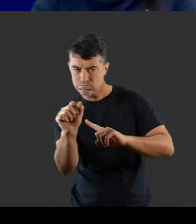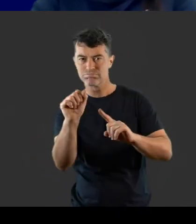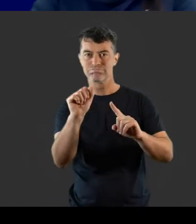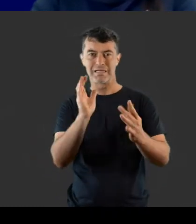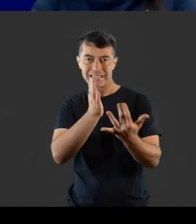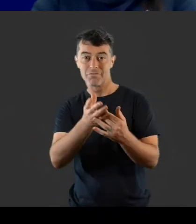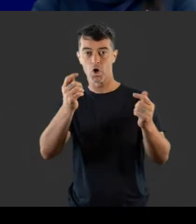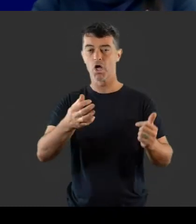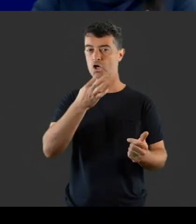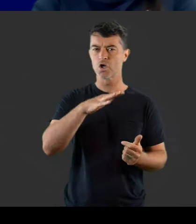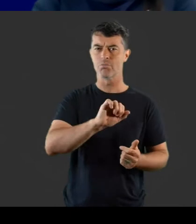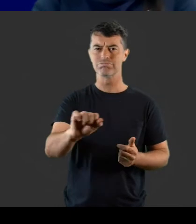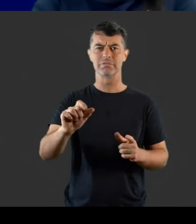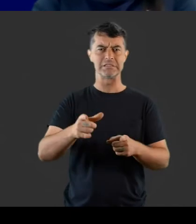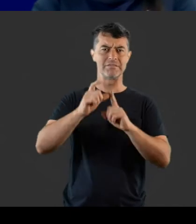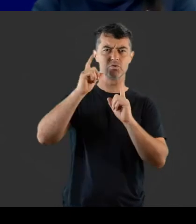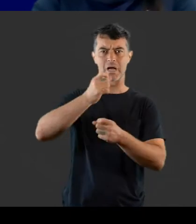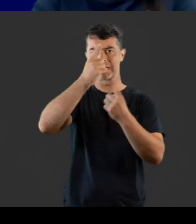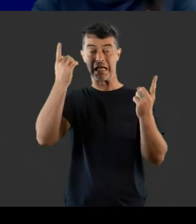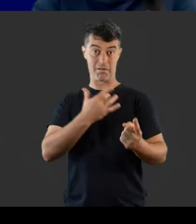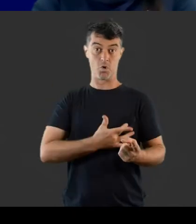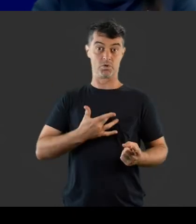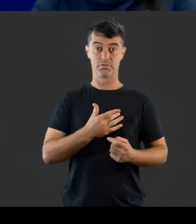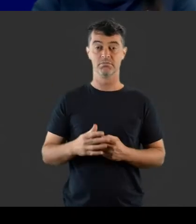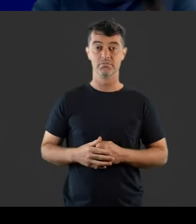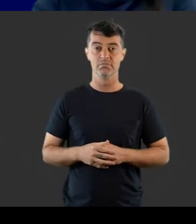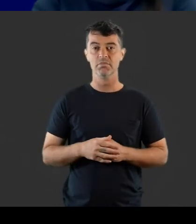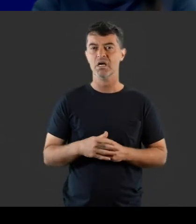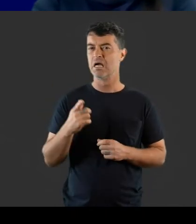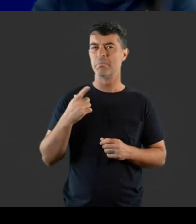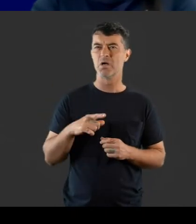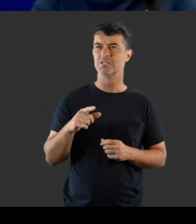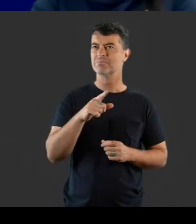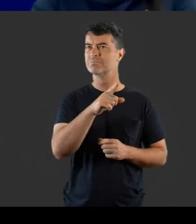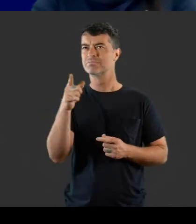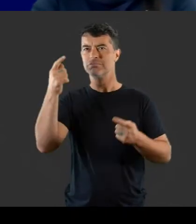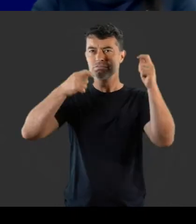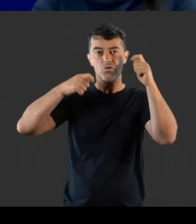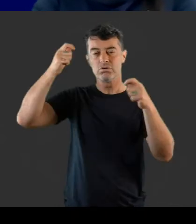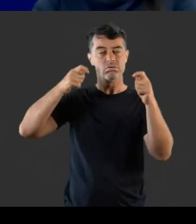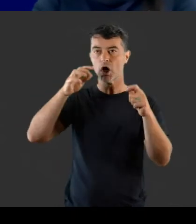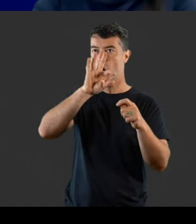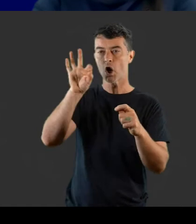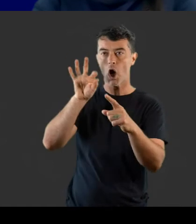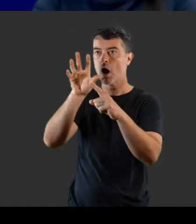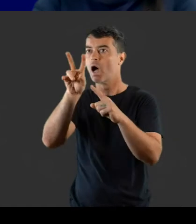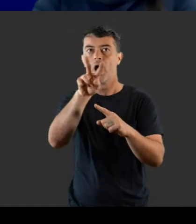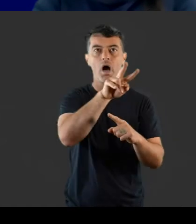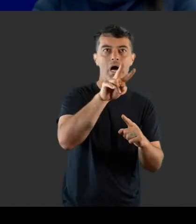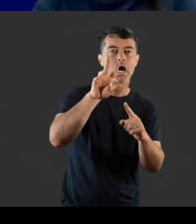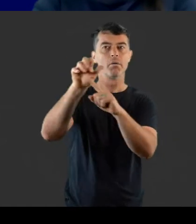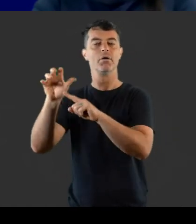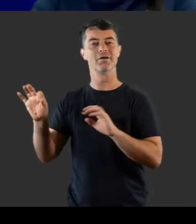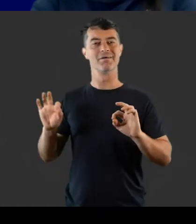Without early intervention, a child may have difficulty understanding emotions, as they will miss subtle facial